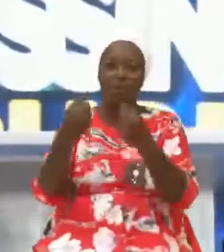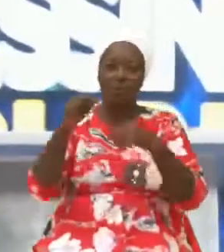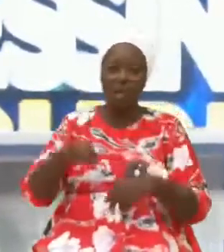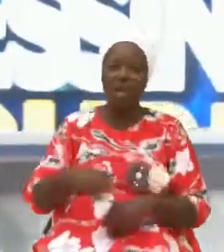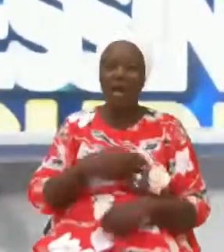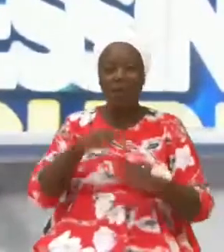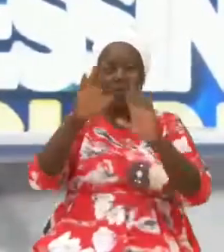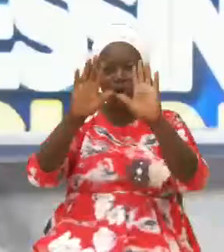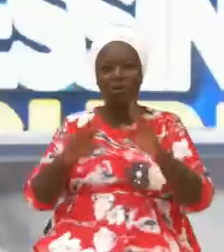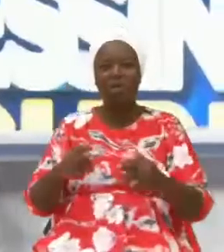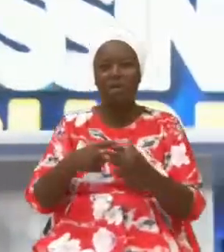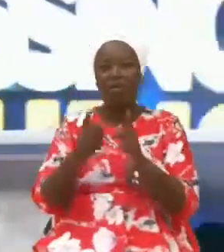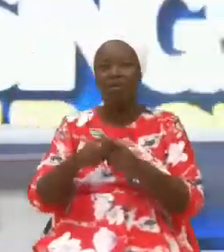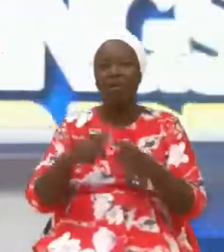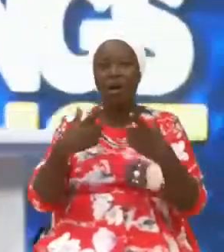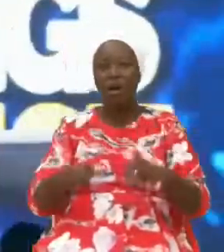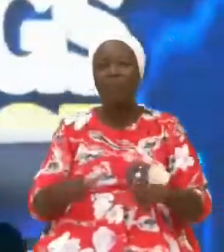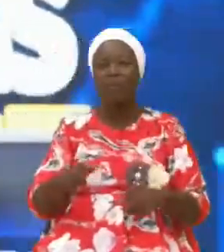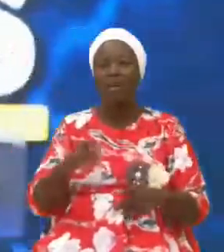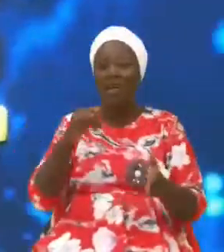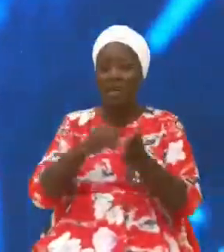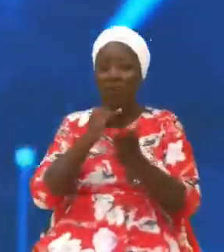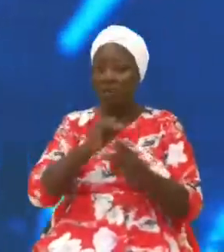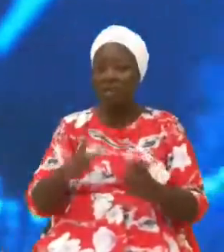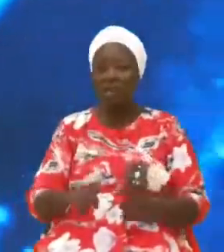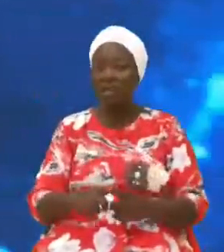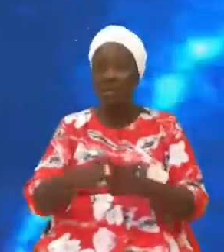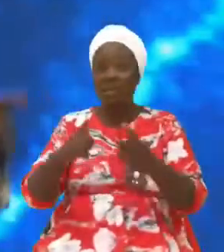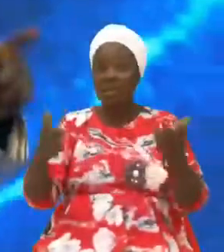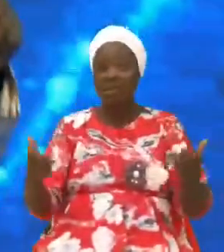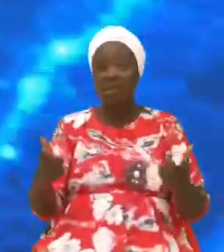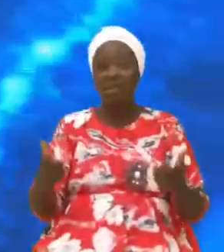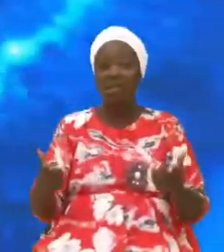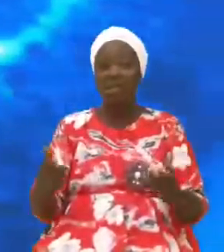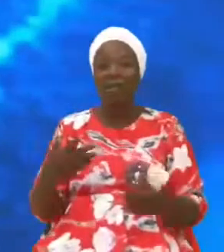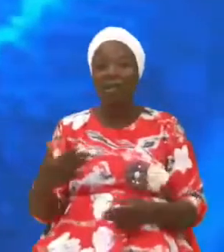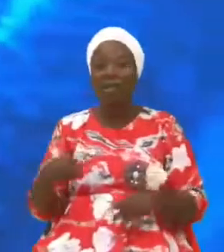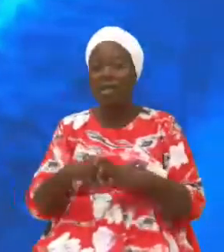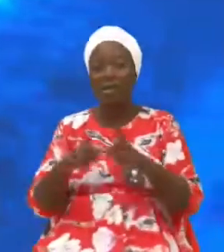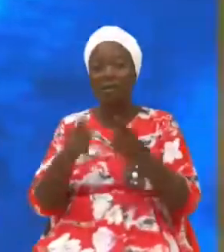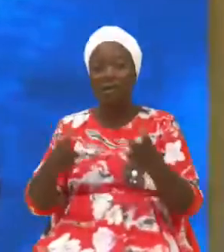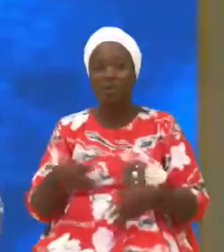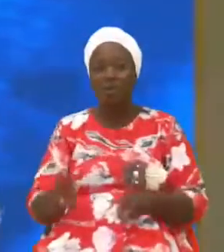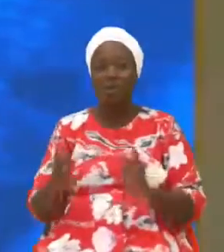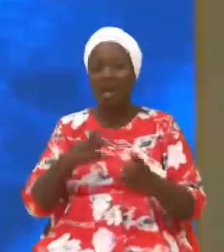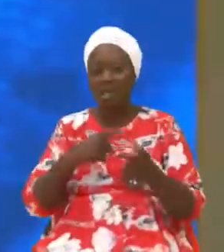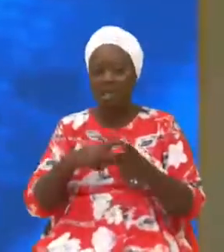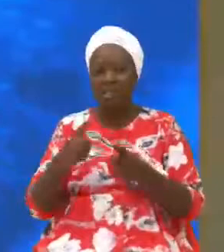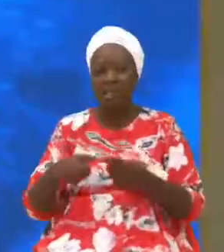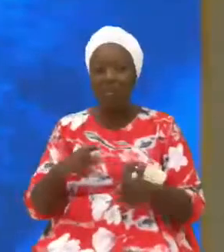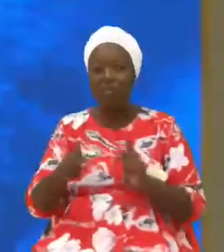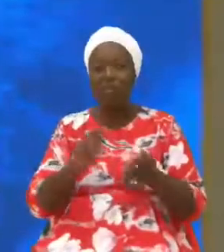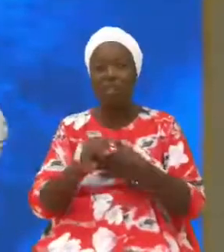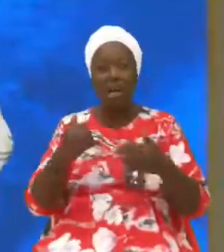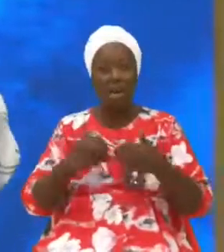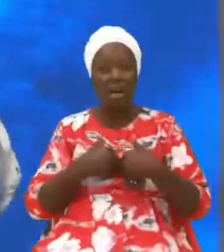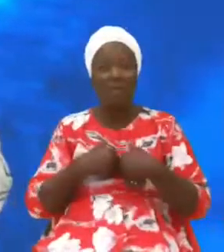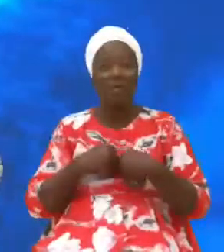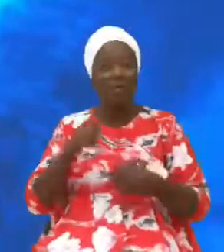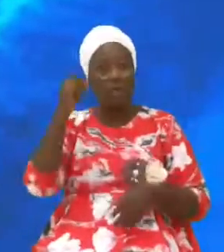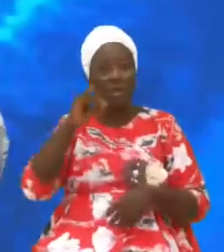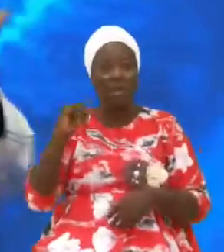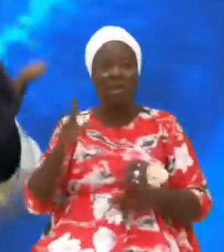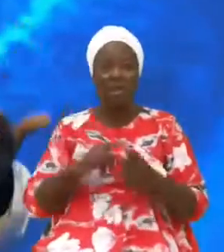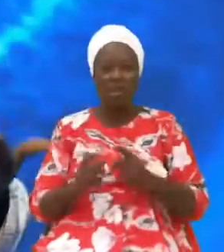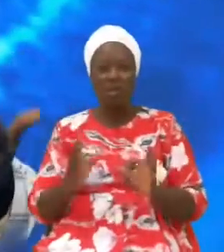to fall. And miracles began to happen in unprecedented manners. And the people